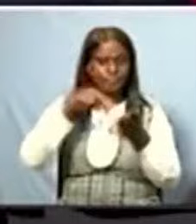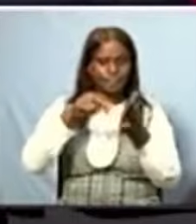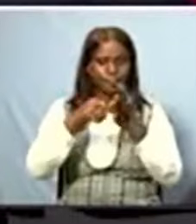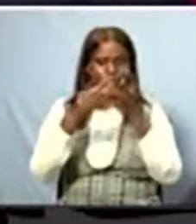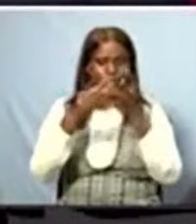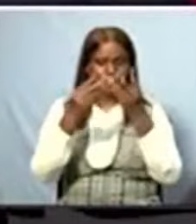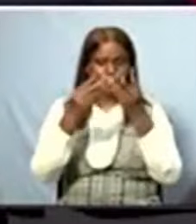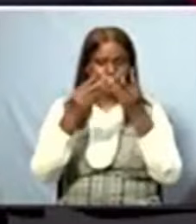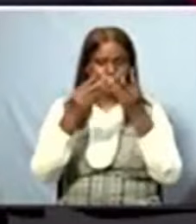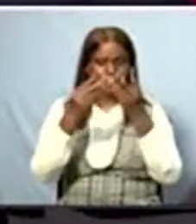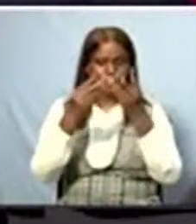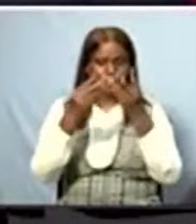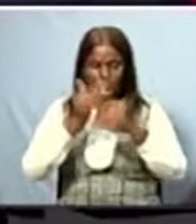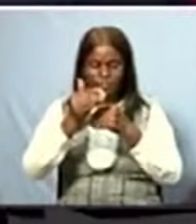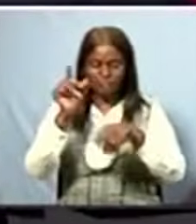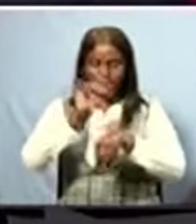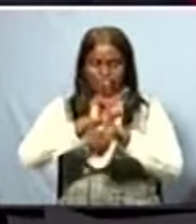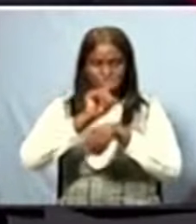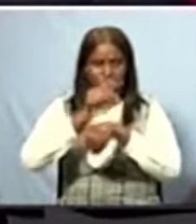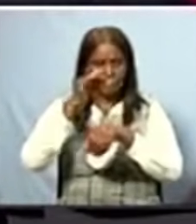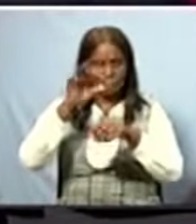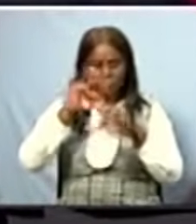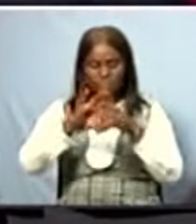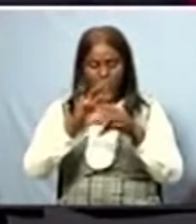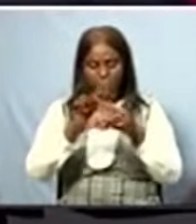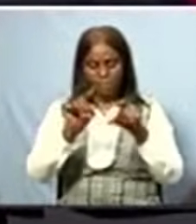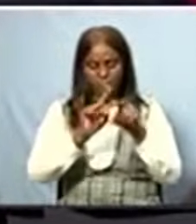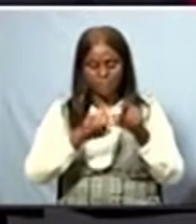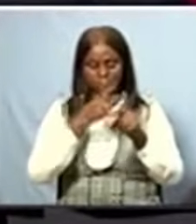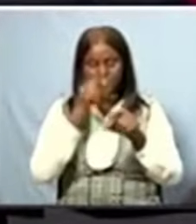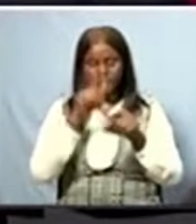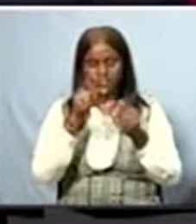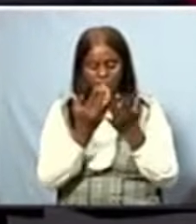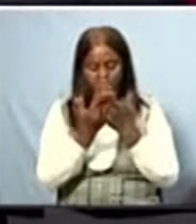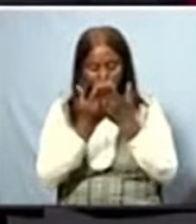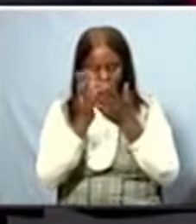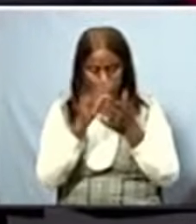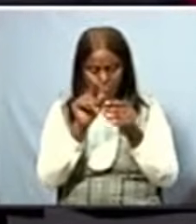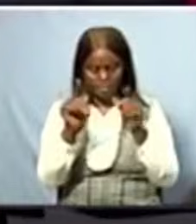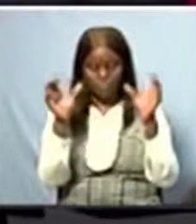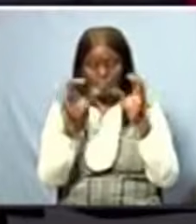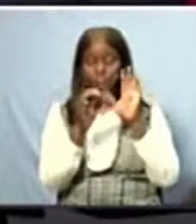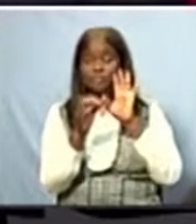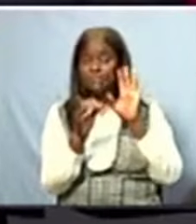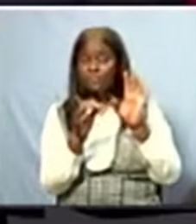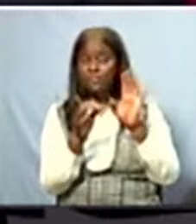dissolved a day preceding the date of the general election. The Commission submits that the Council